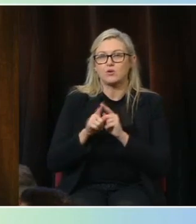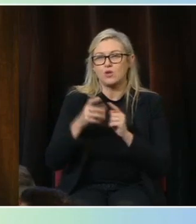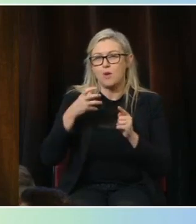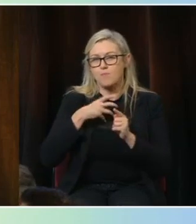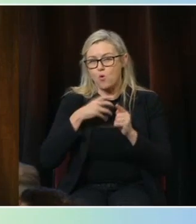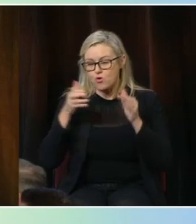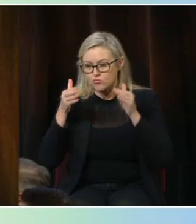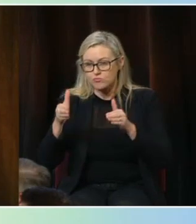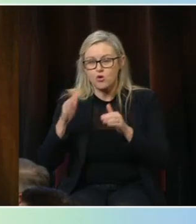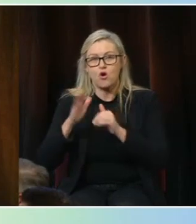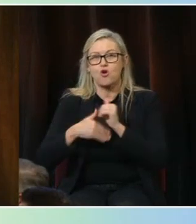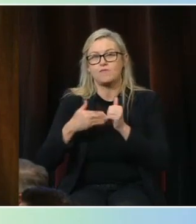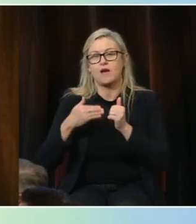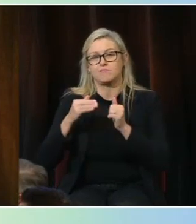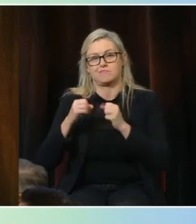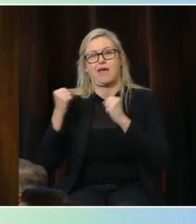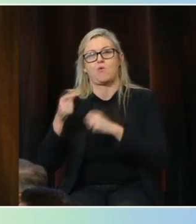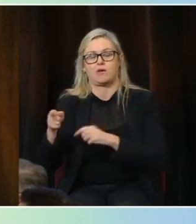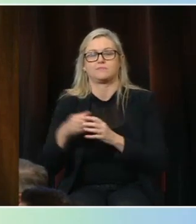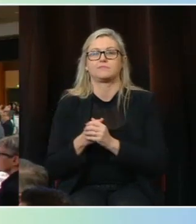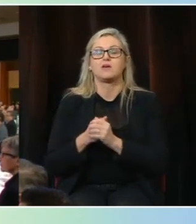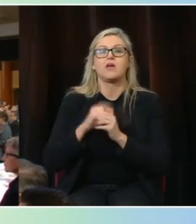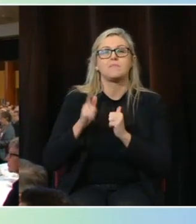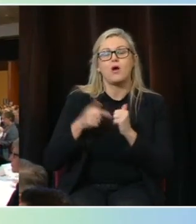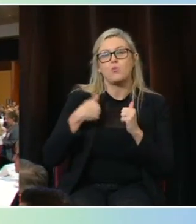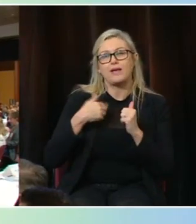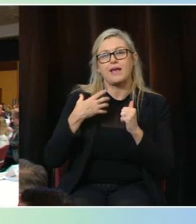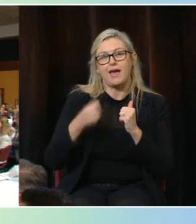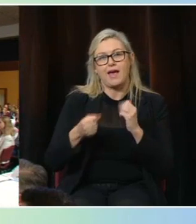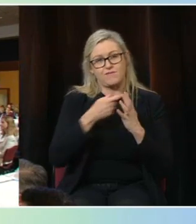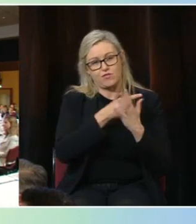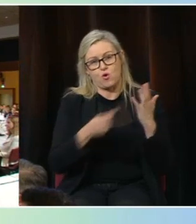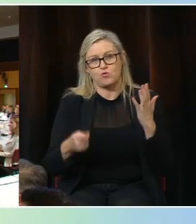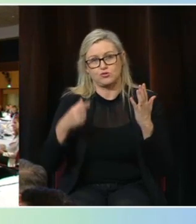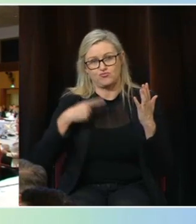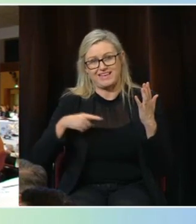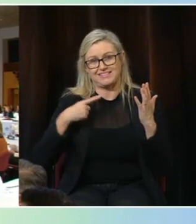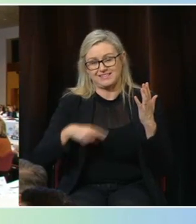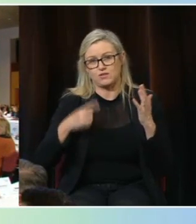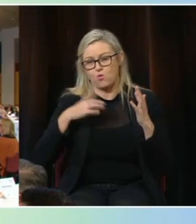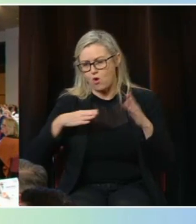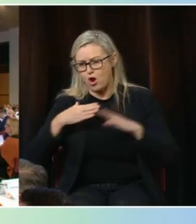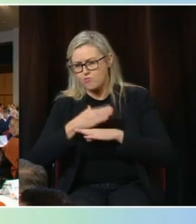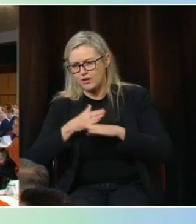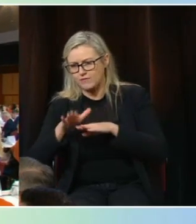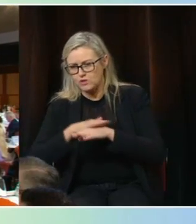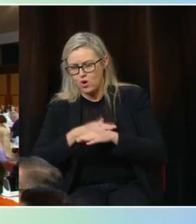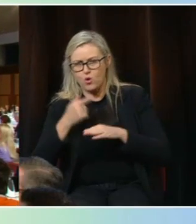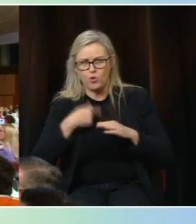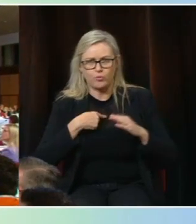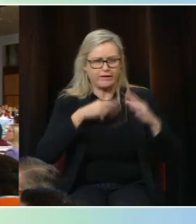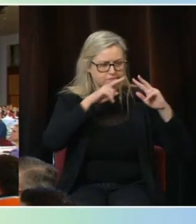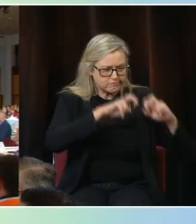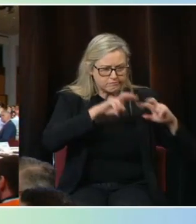and Power but while these whys have been well thrashed over and the problem admired from almost